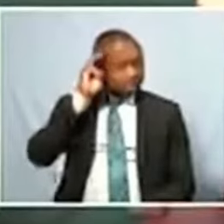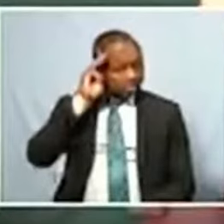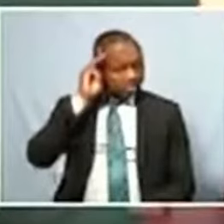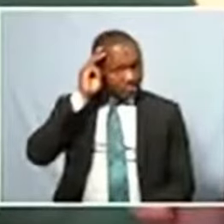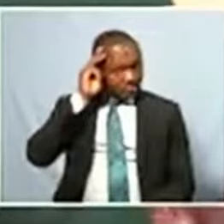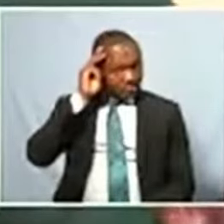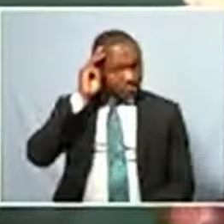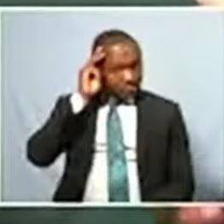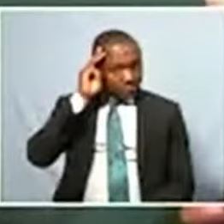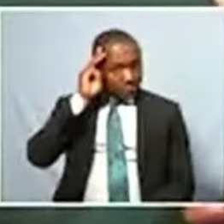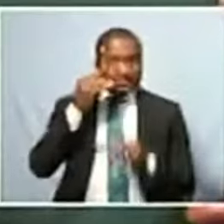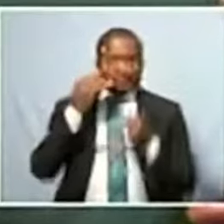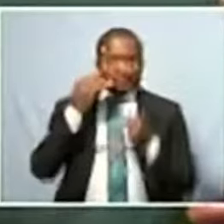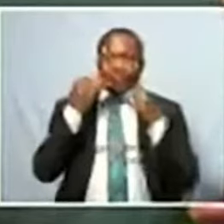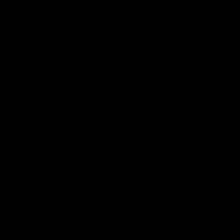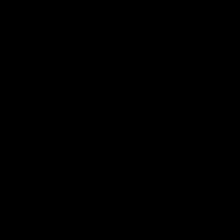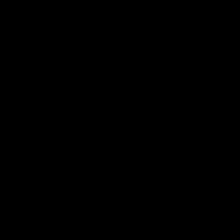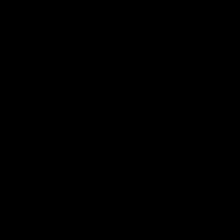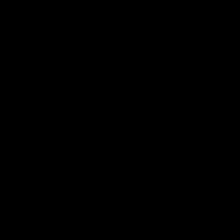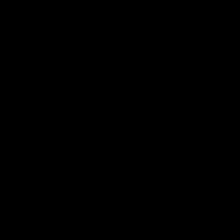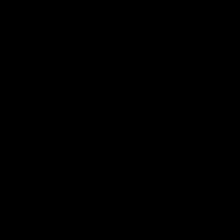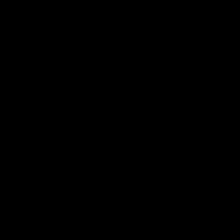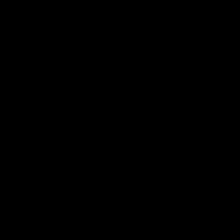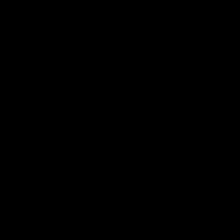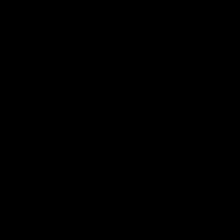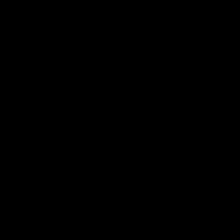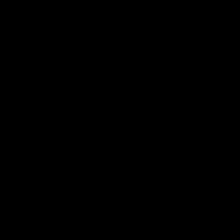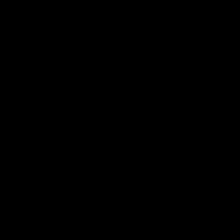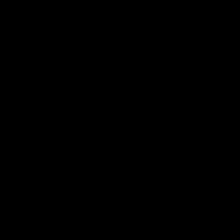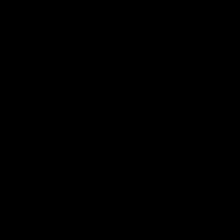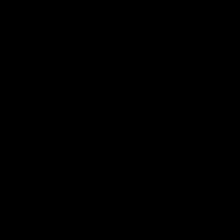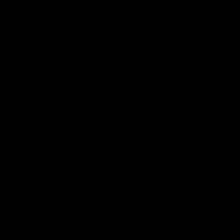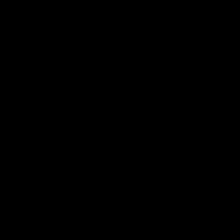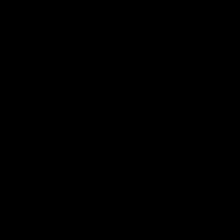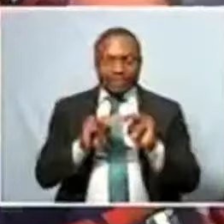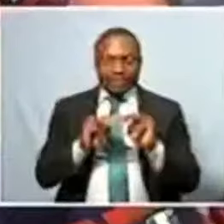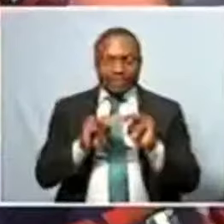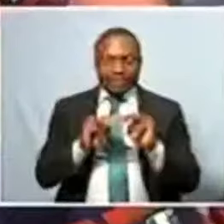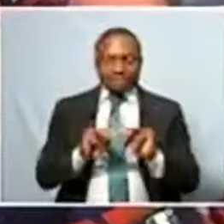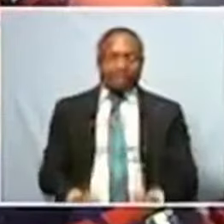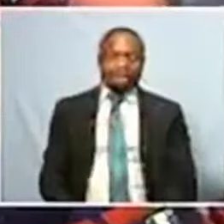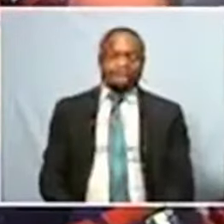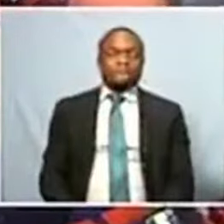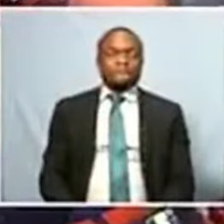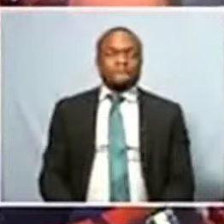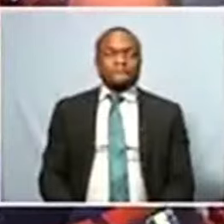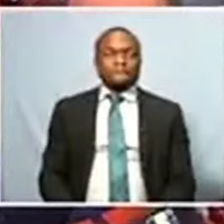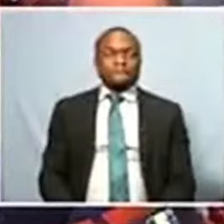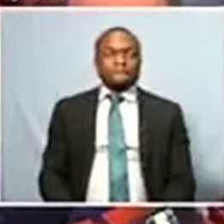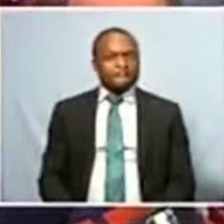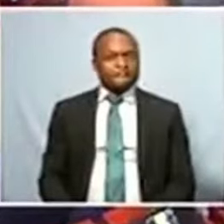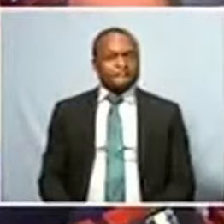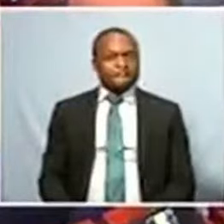of Information and Media. The Honorable Information and Media.